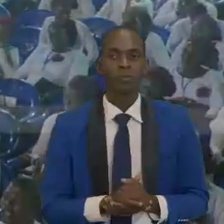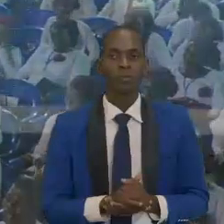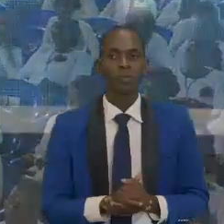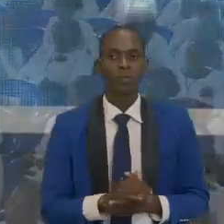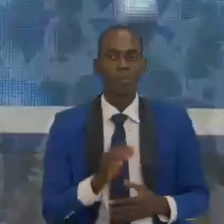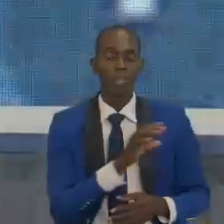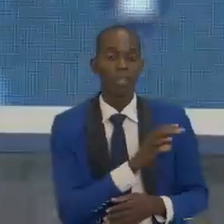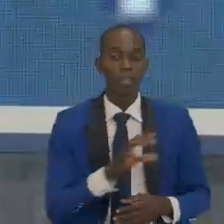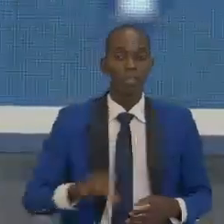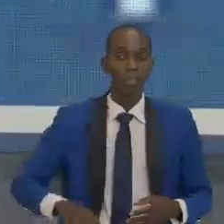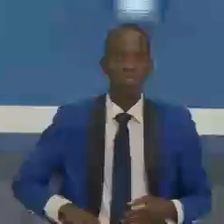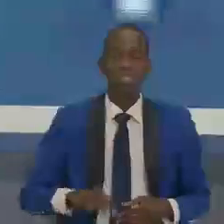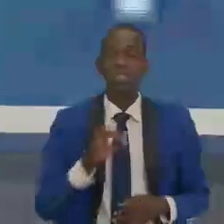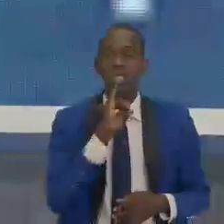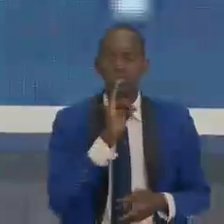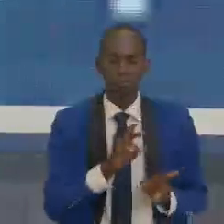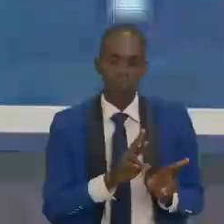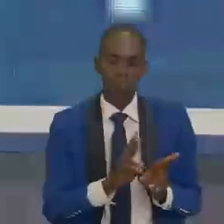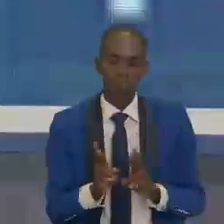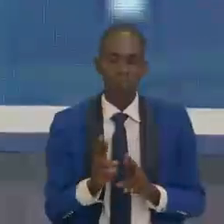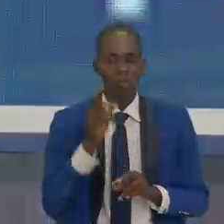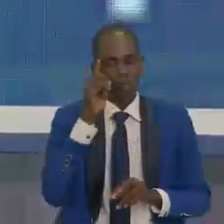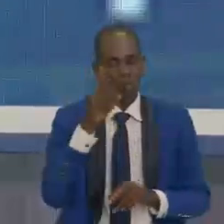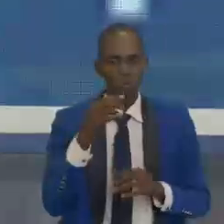Christ is ready for you now.